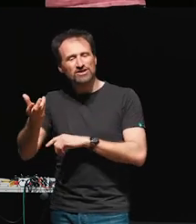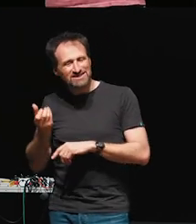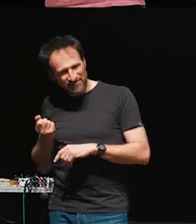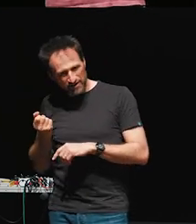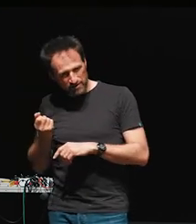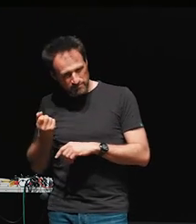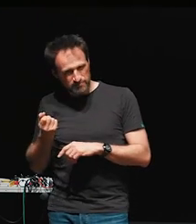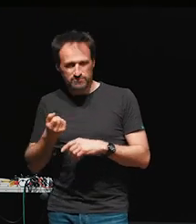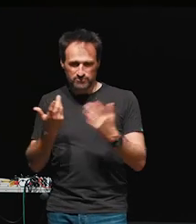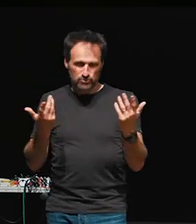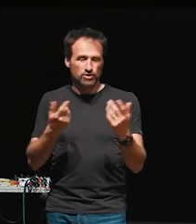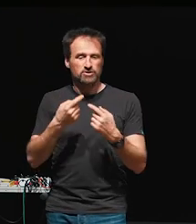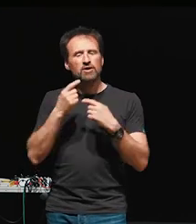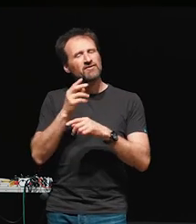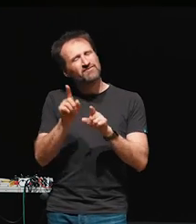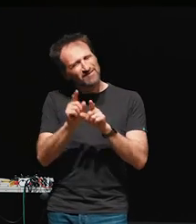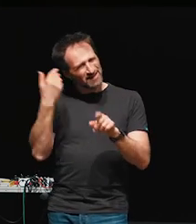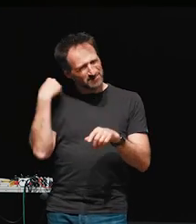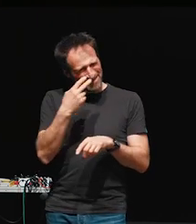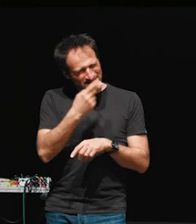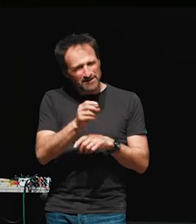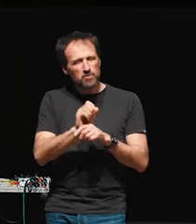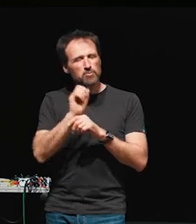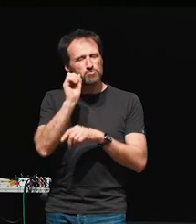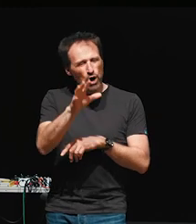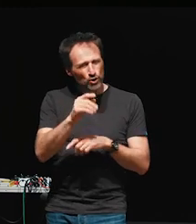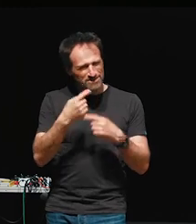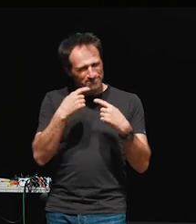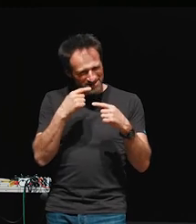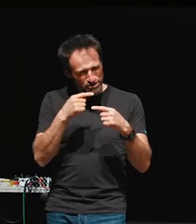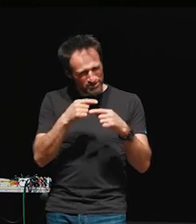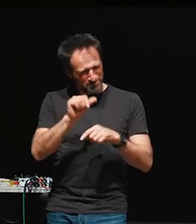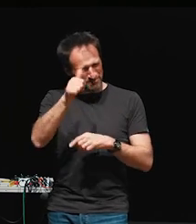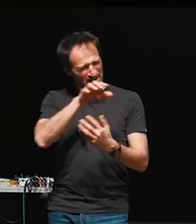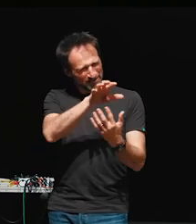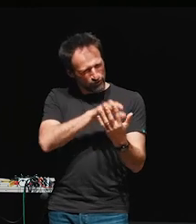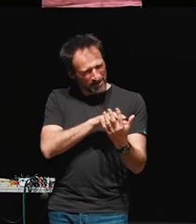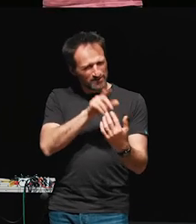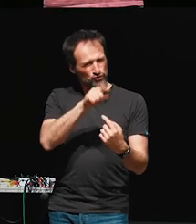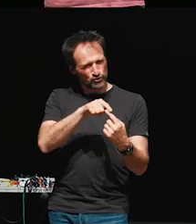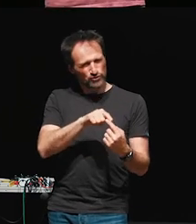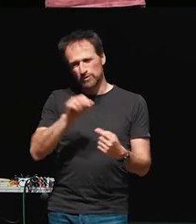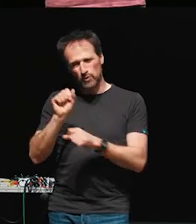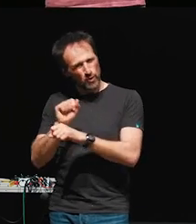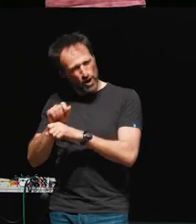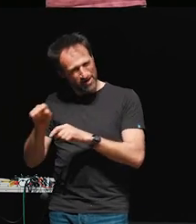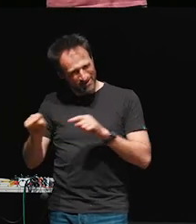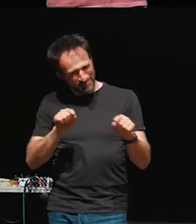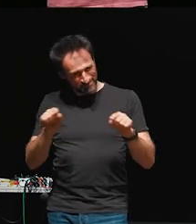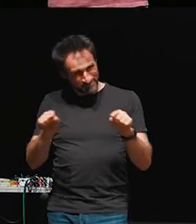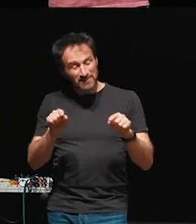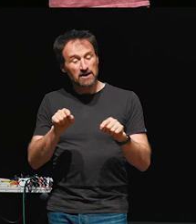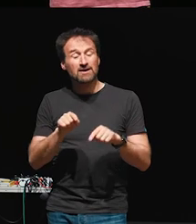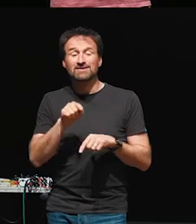post message method that you saw on the main thread and in your worker, except for they're not bound to a specific object or a